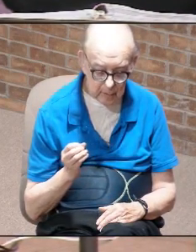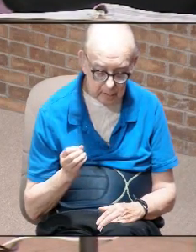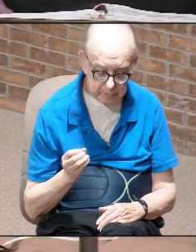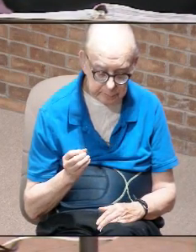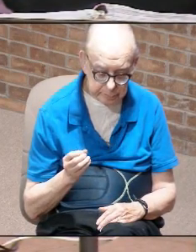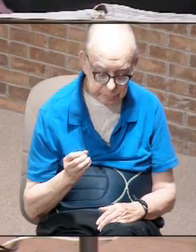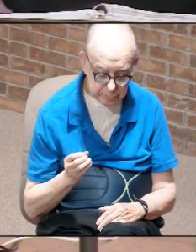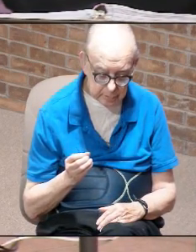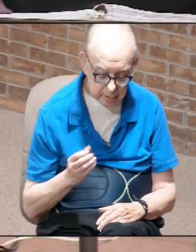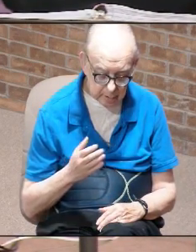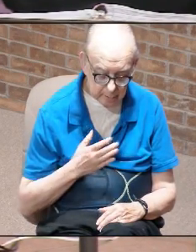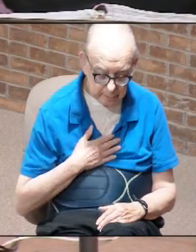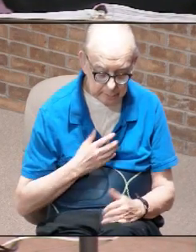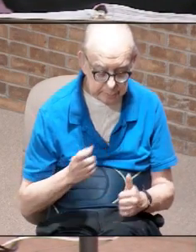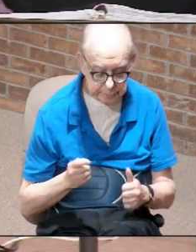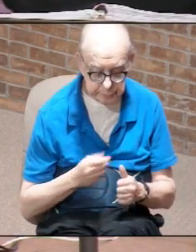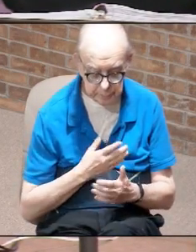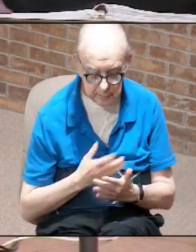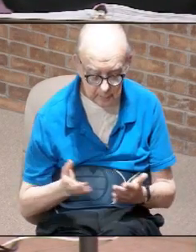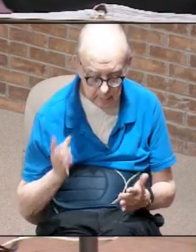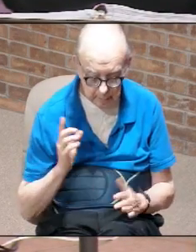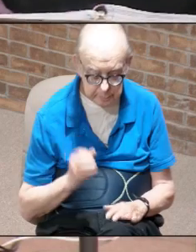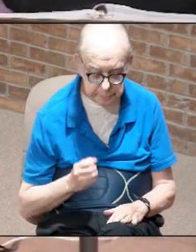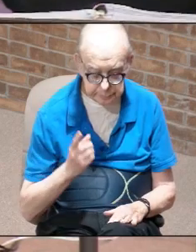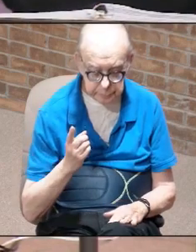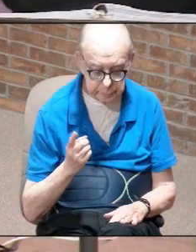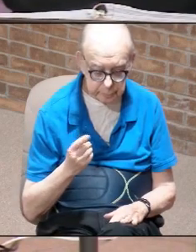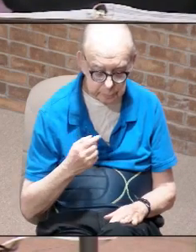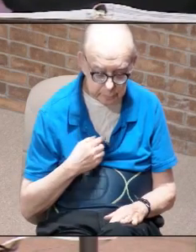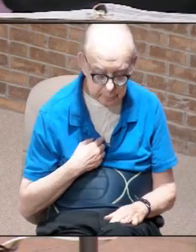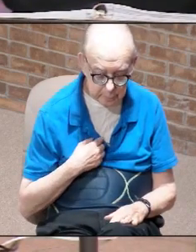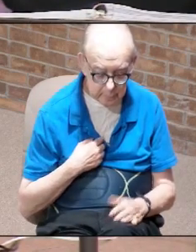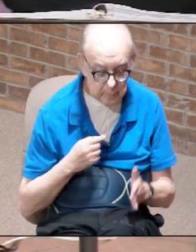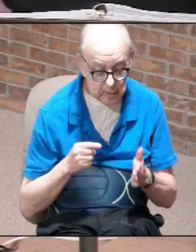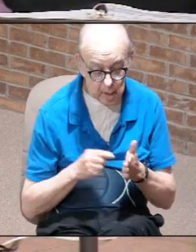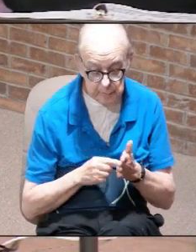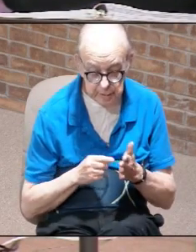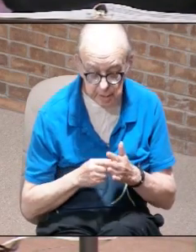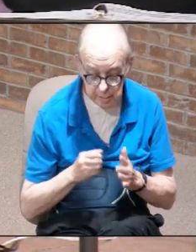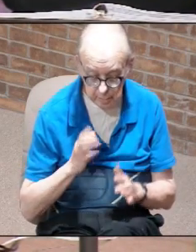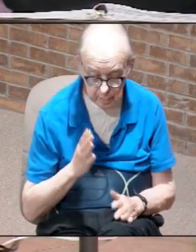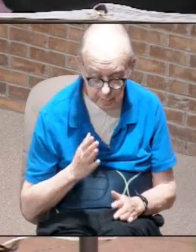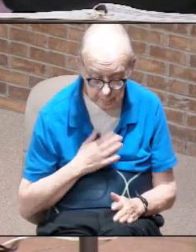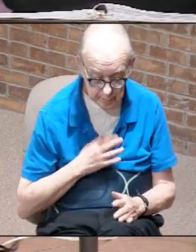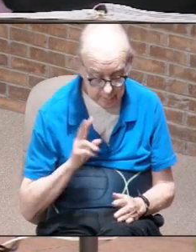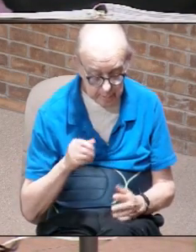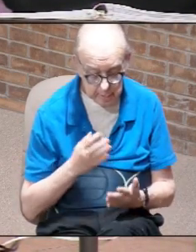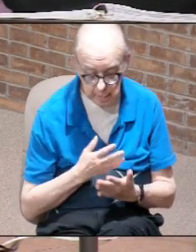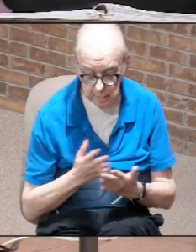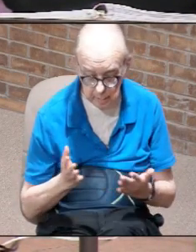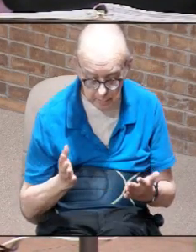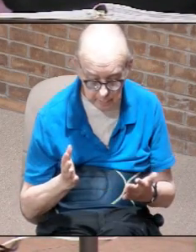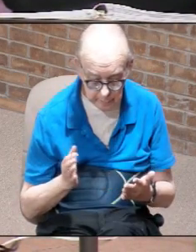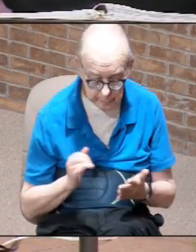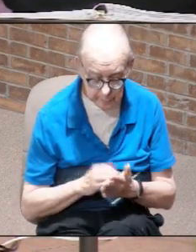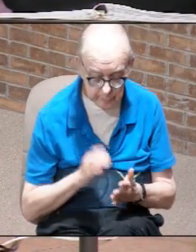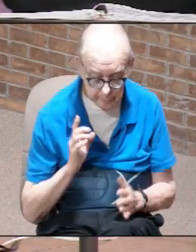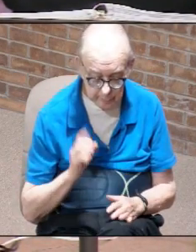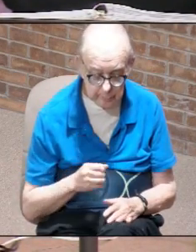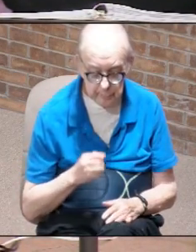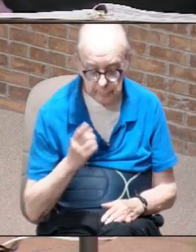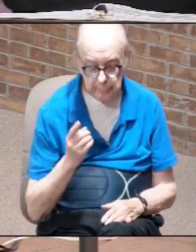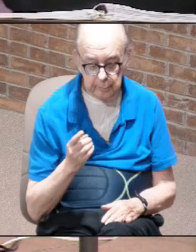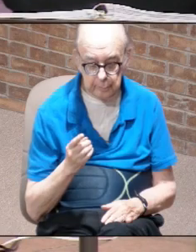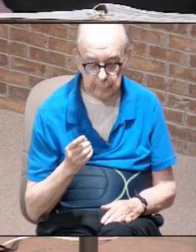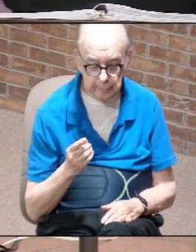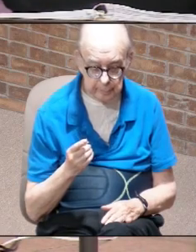So my first thing that I need to understand is I am indebted to God. My second thing that I need to